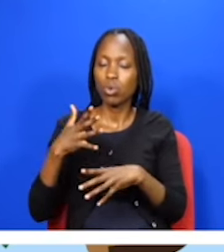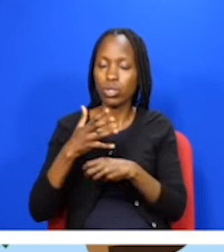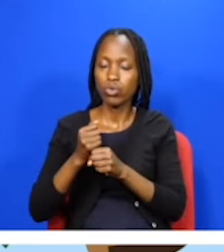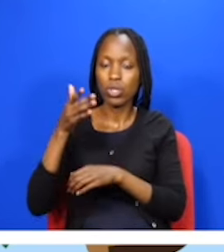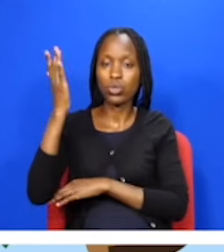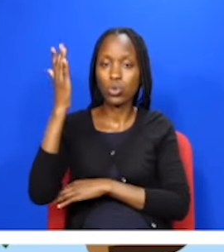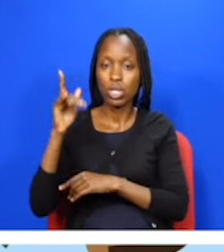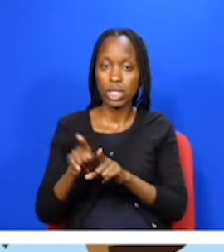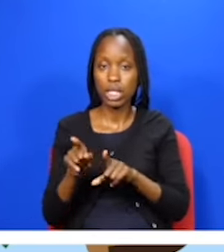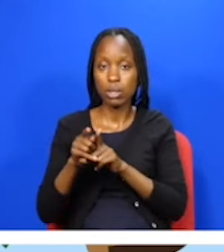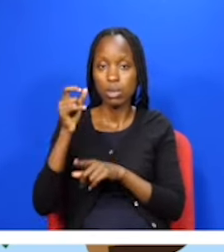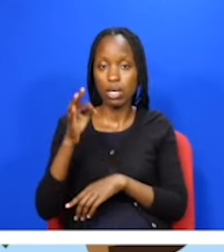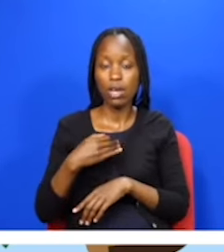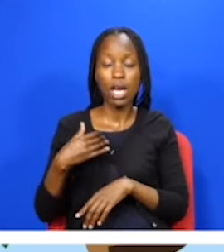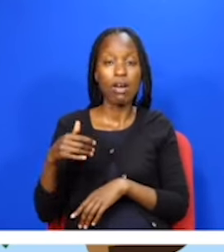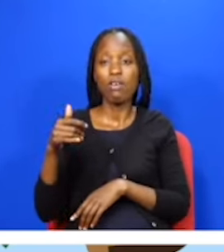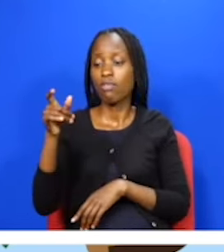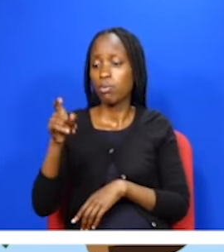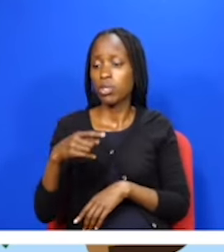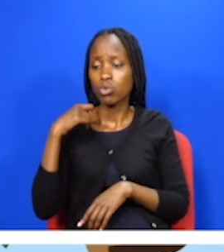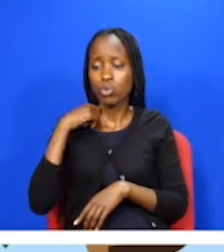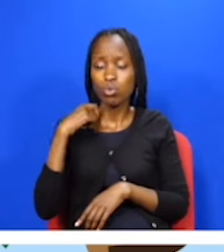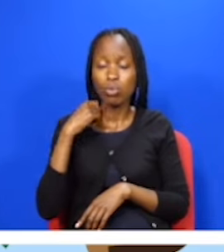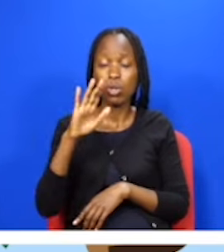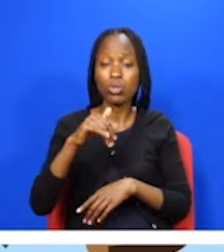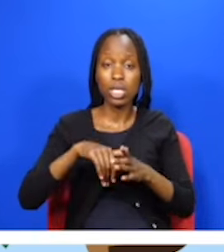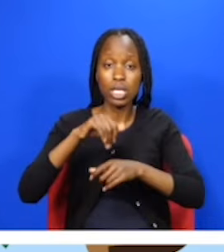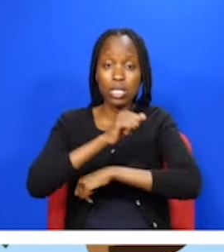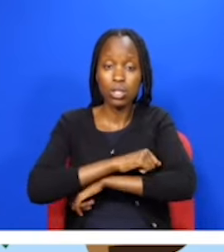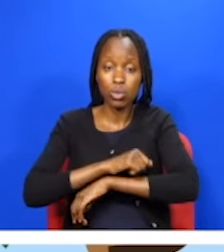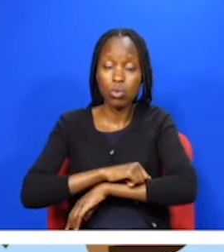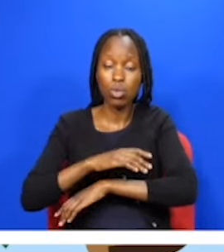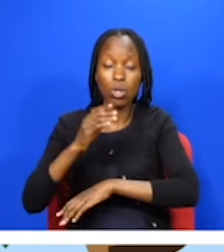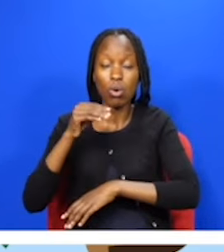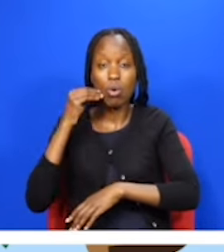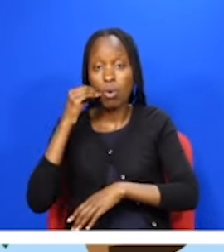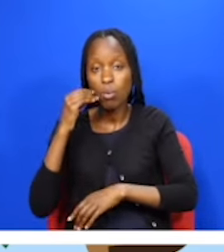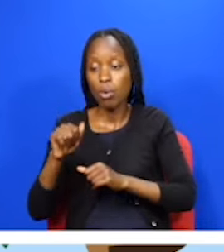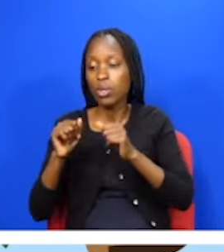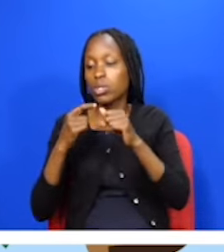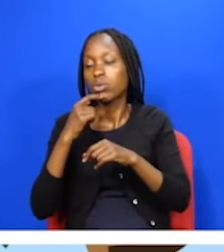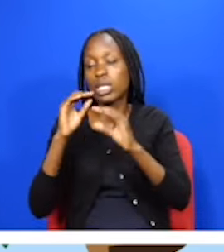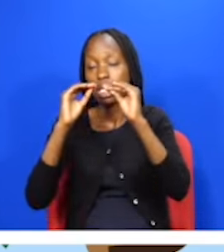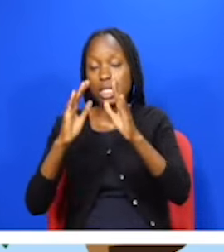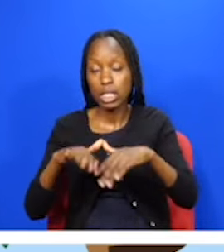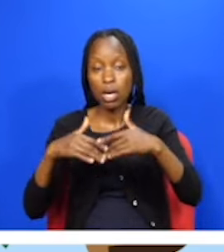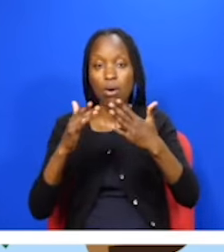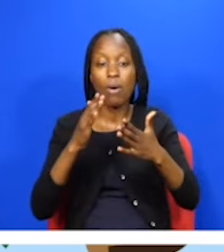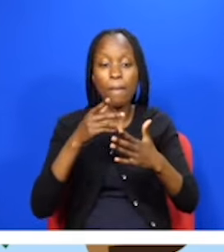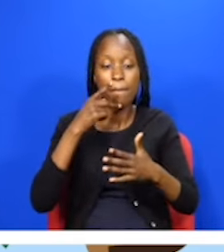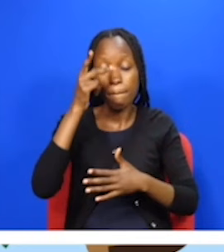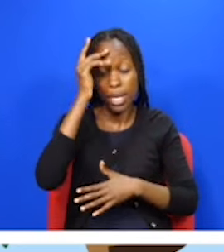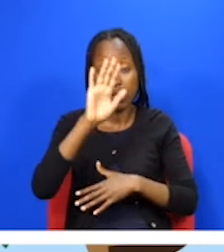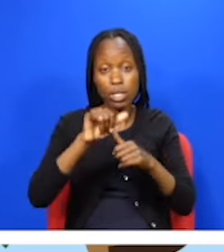there is someone who bullies you at school or in the neighborhood, you can tell your teacher or you can tell your parent about